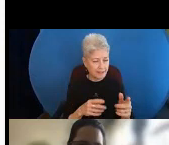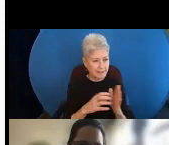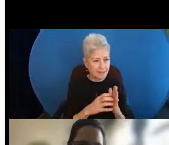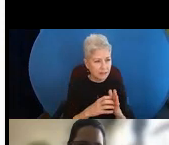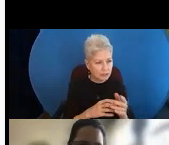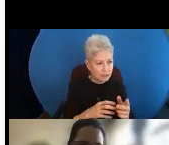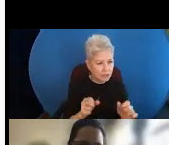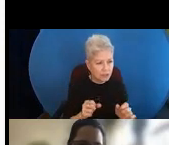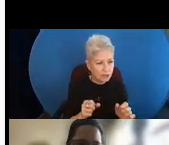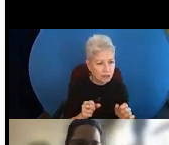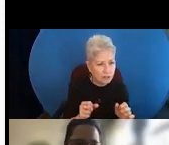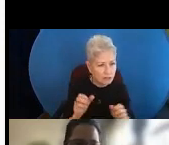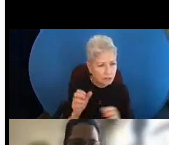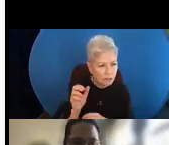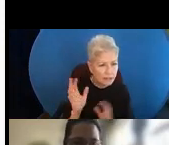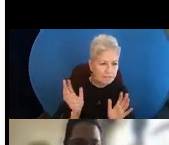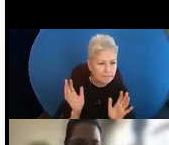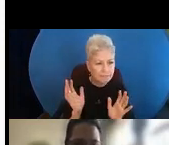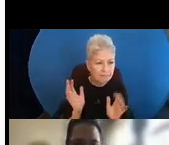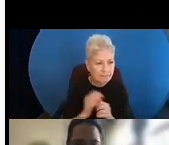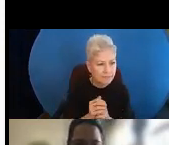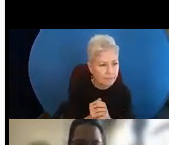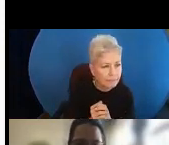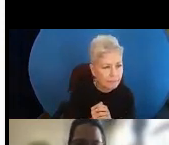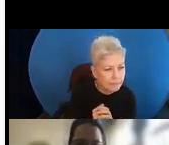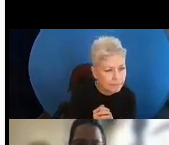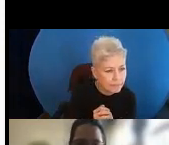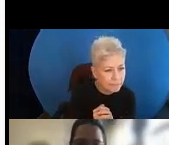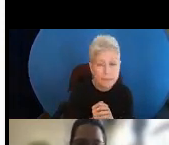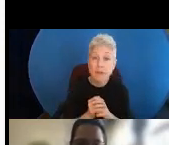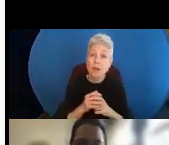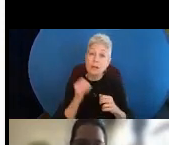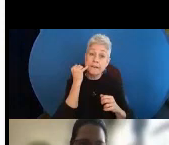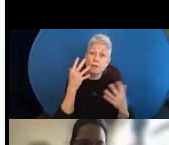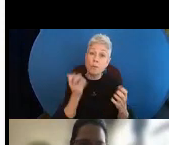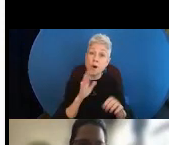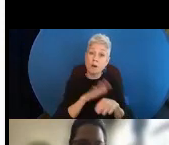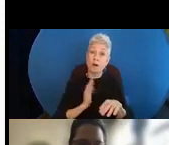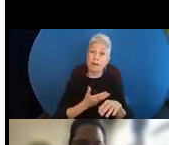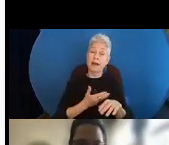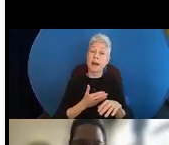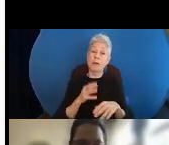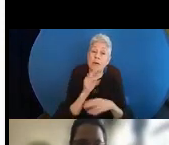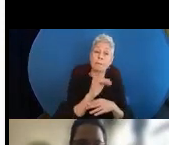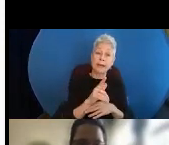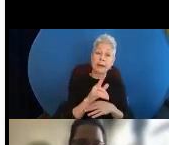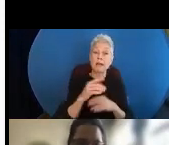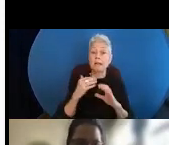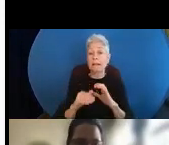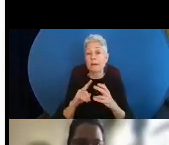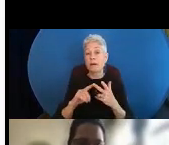also opt in to our mailing list or text list to stay connected with Dance